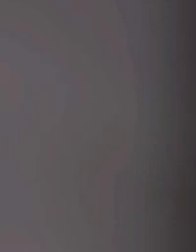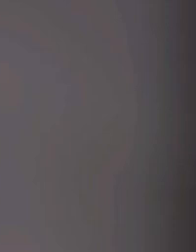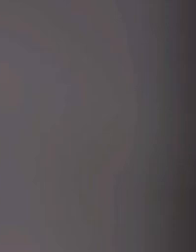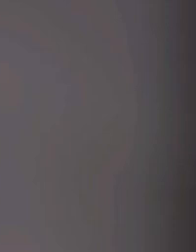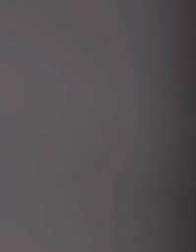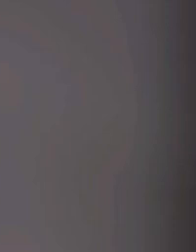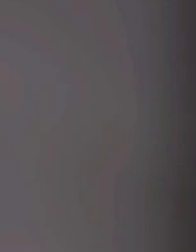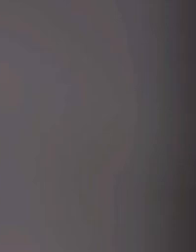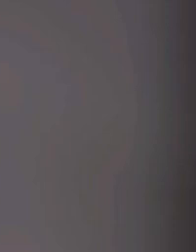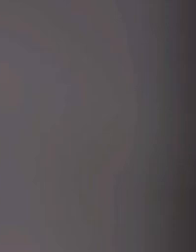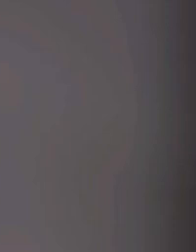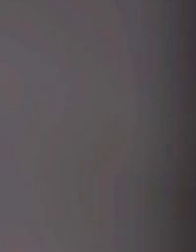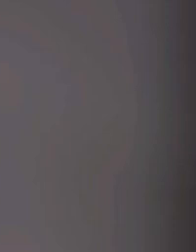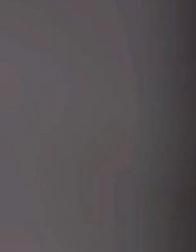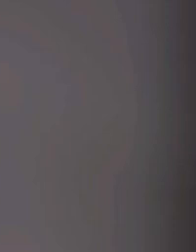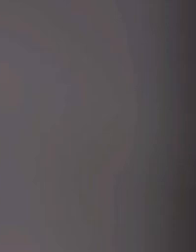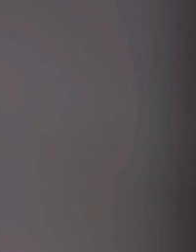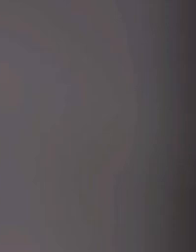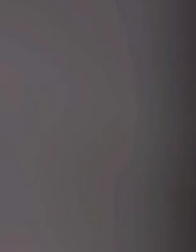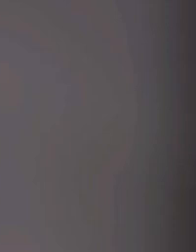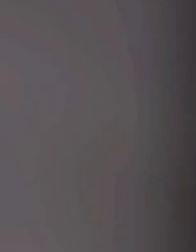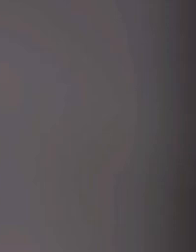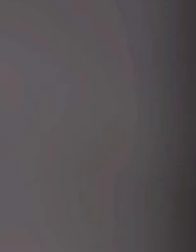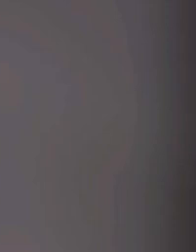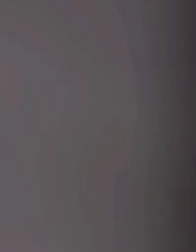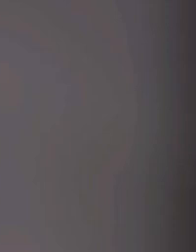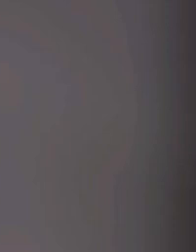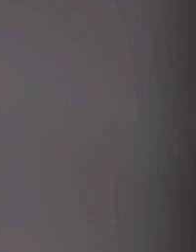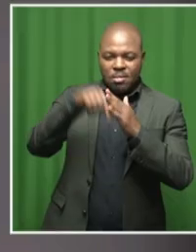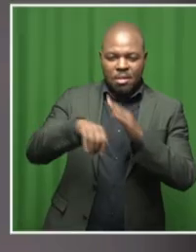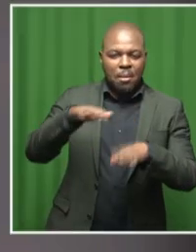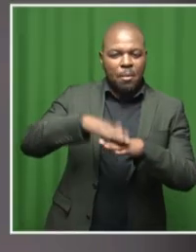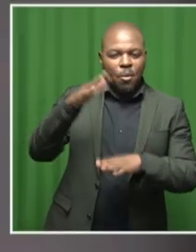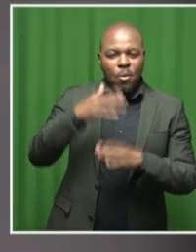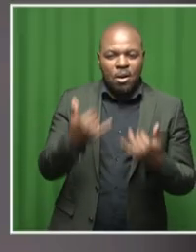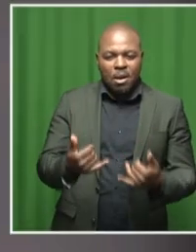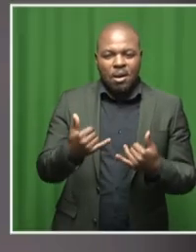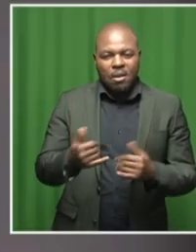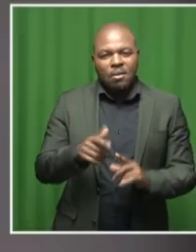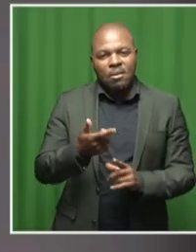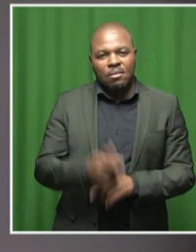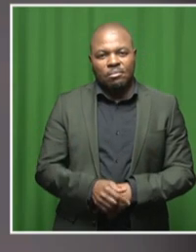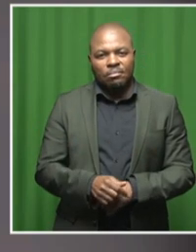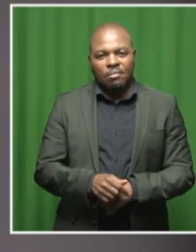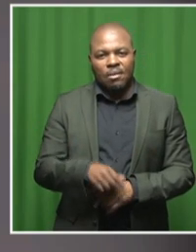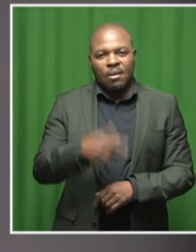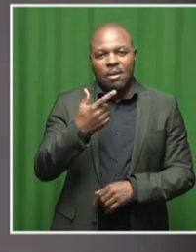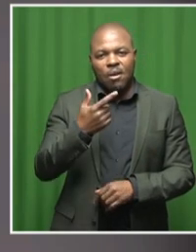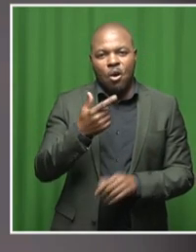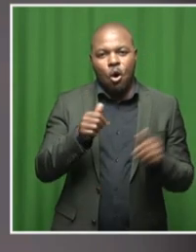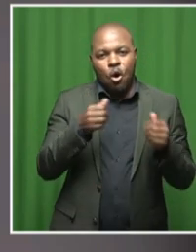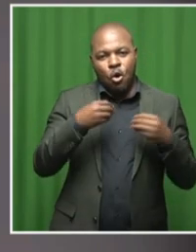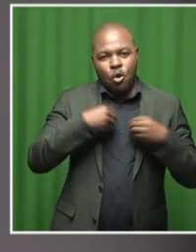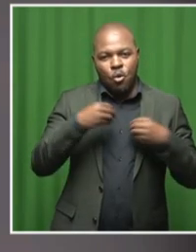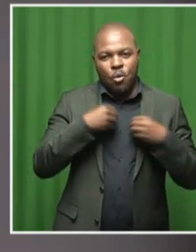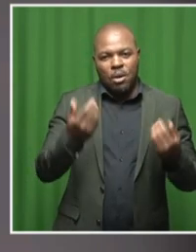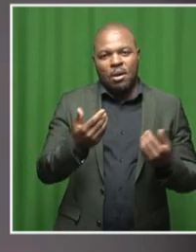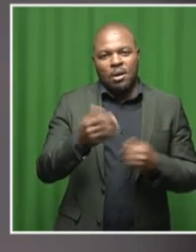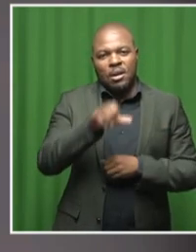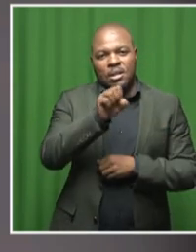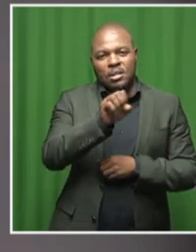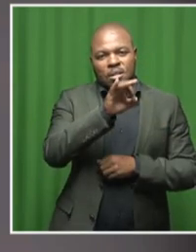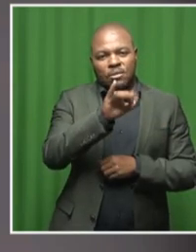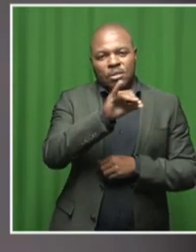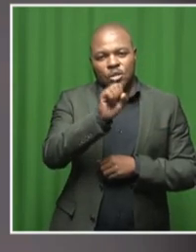That's happening today and tomorrow. Now, to tell us more, we're joined in studio by LoCrate co-owner Sifiso Langamandla. Good